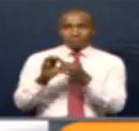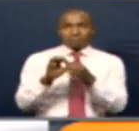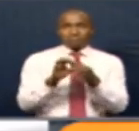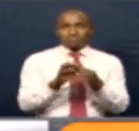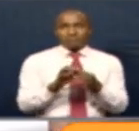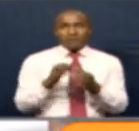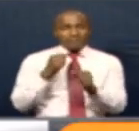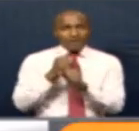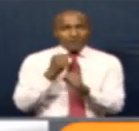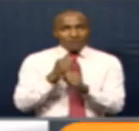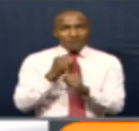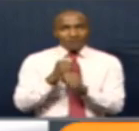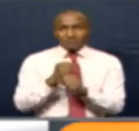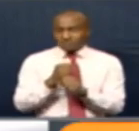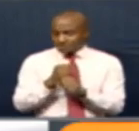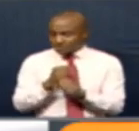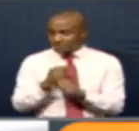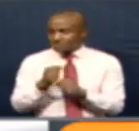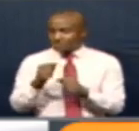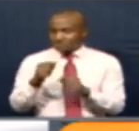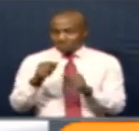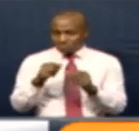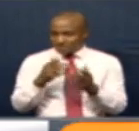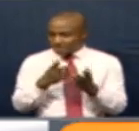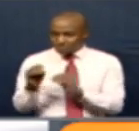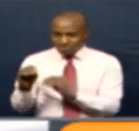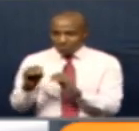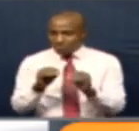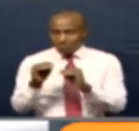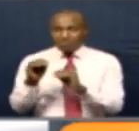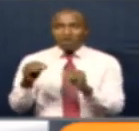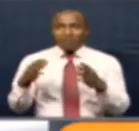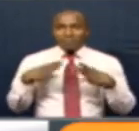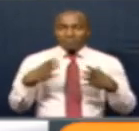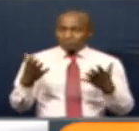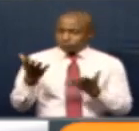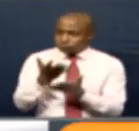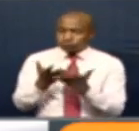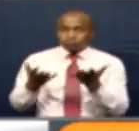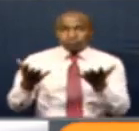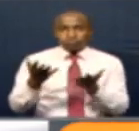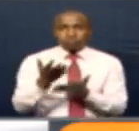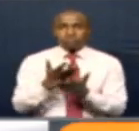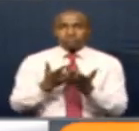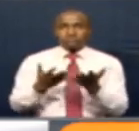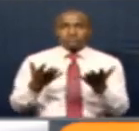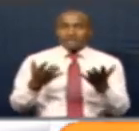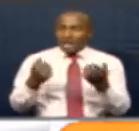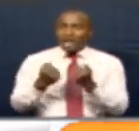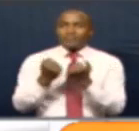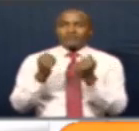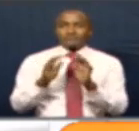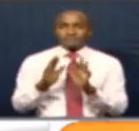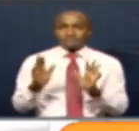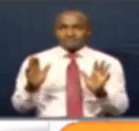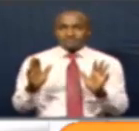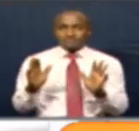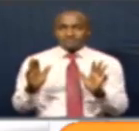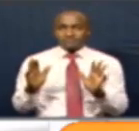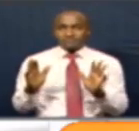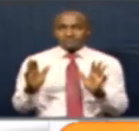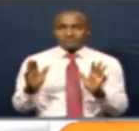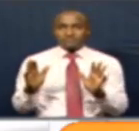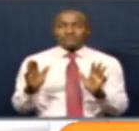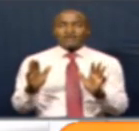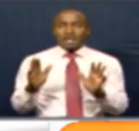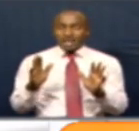is largely to get things from point A to point B by getting people to talk and getting things to happen. Now, at the